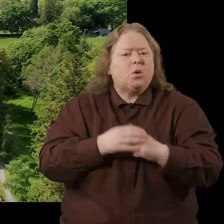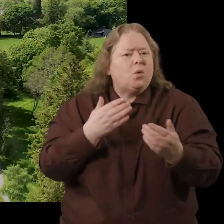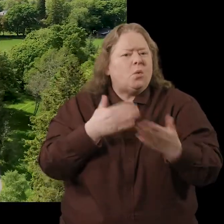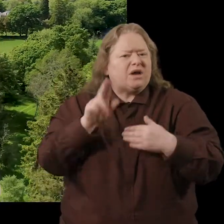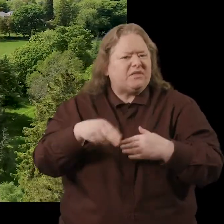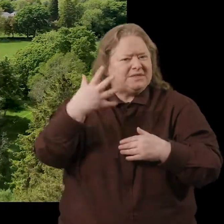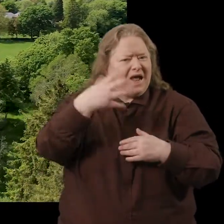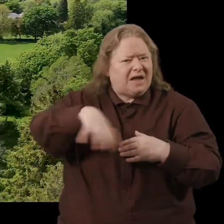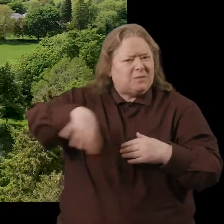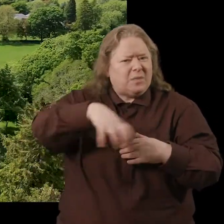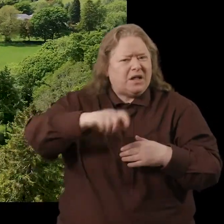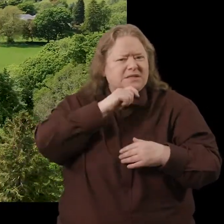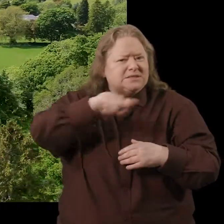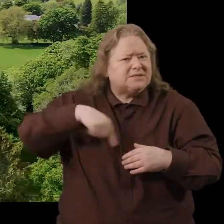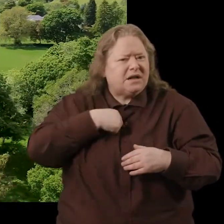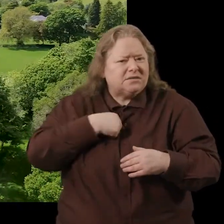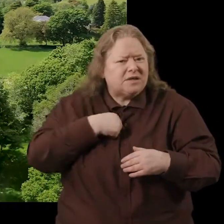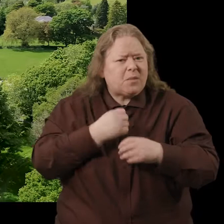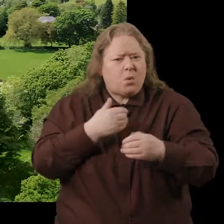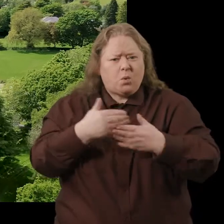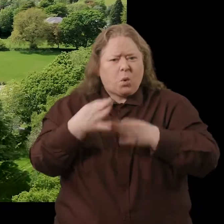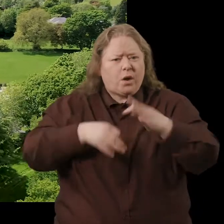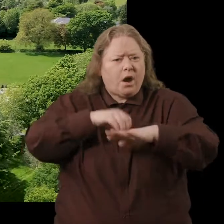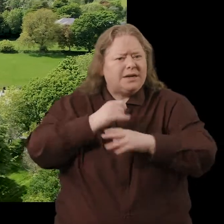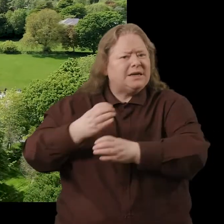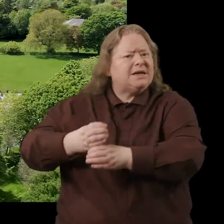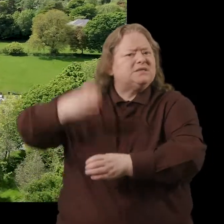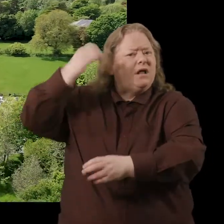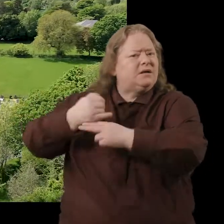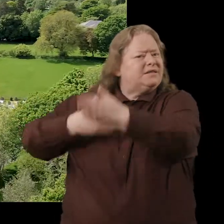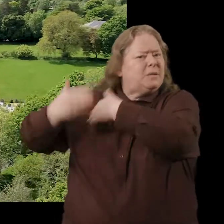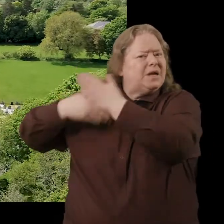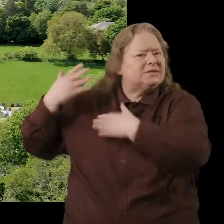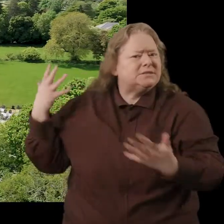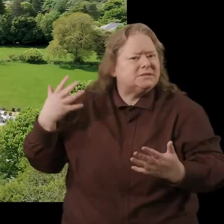So, what can this handbell tell us about what was going on in Glendalough in the past?